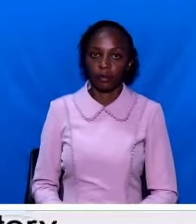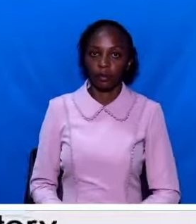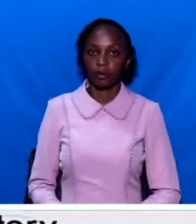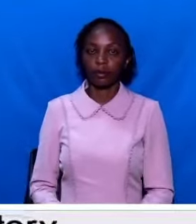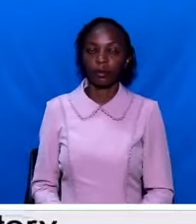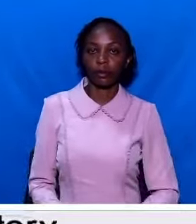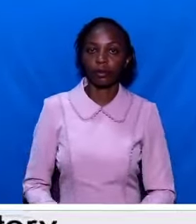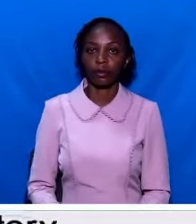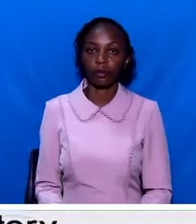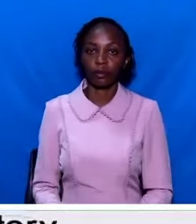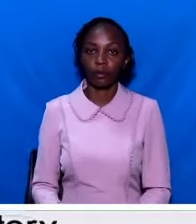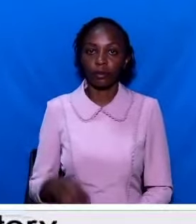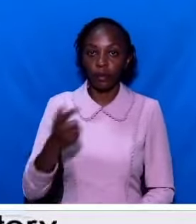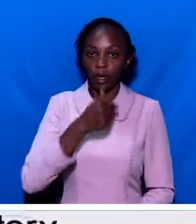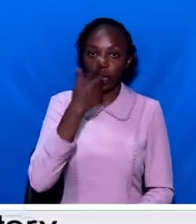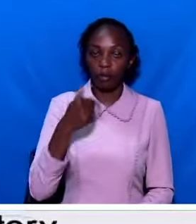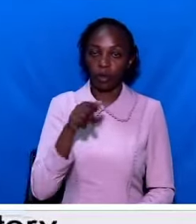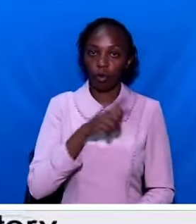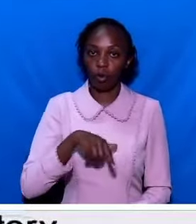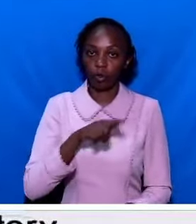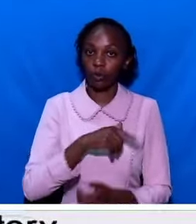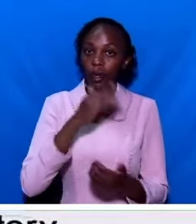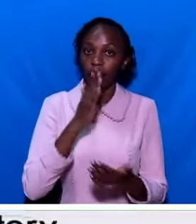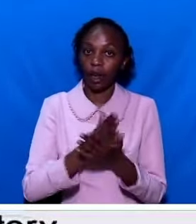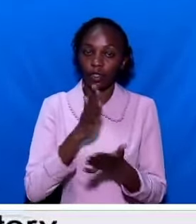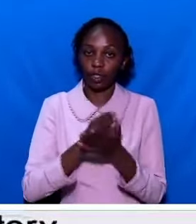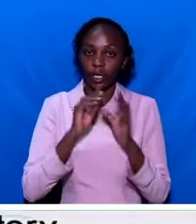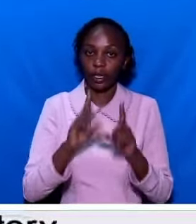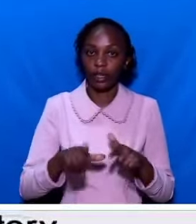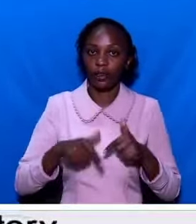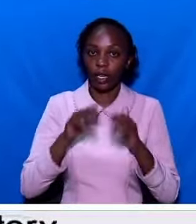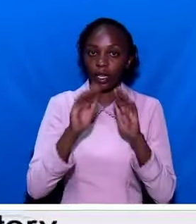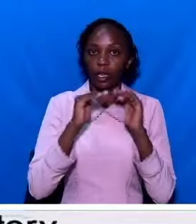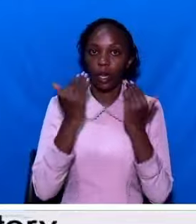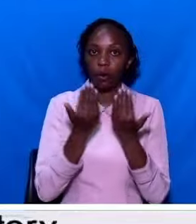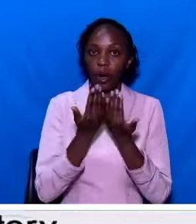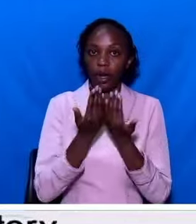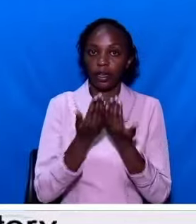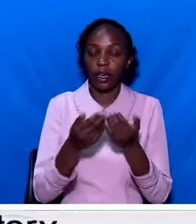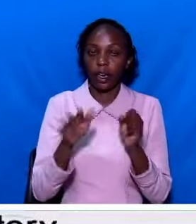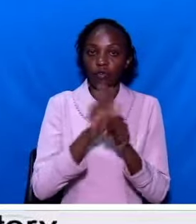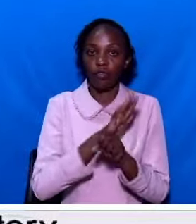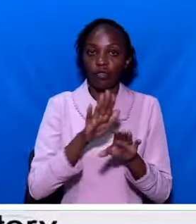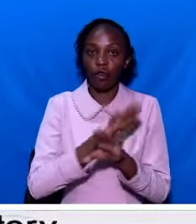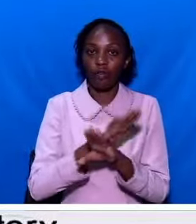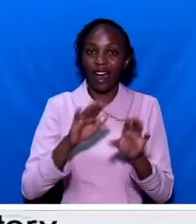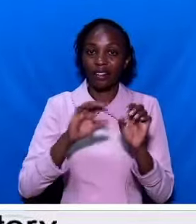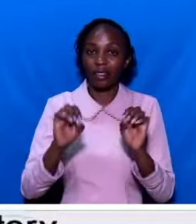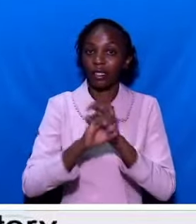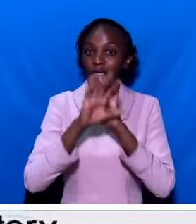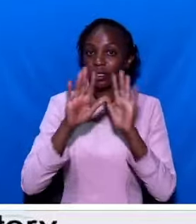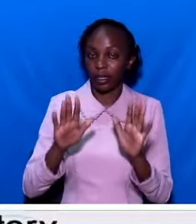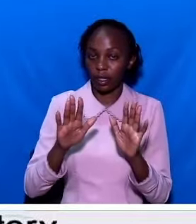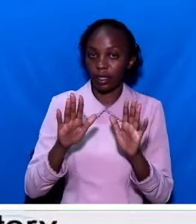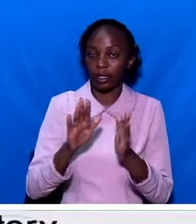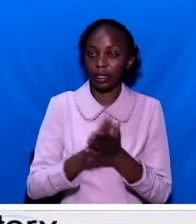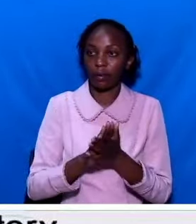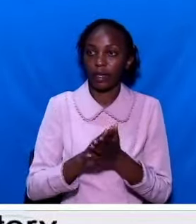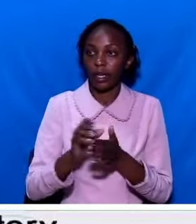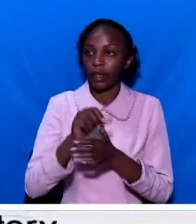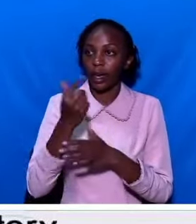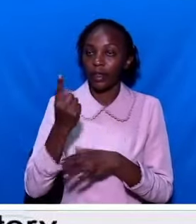It is because we are actually living in a world full of uncertainties. The other day in New York